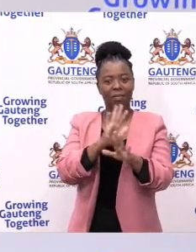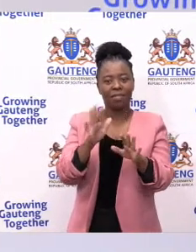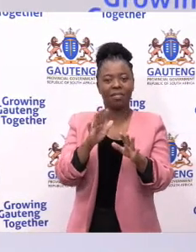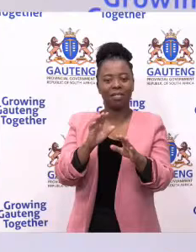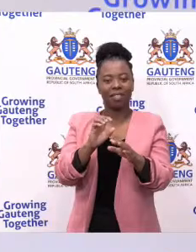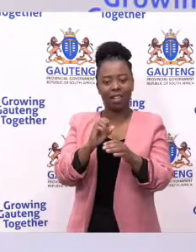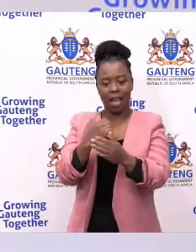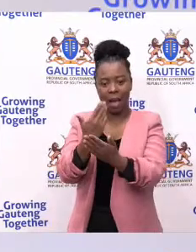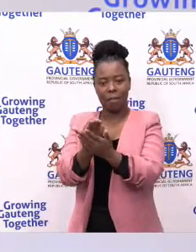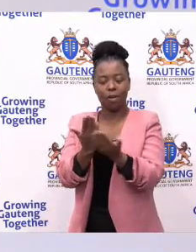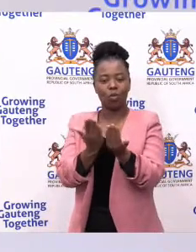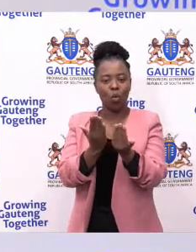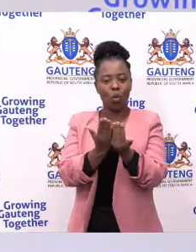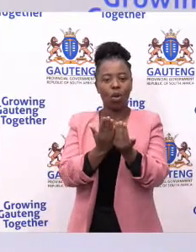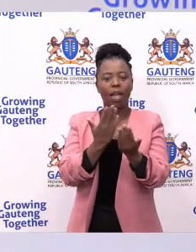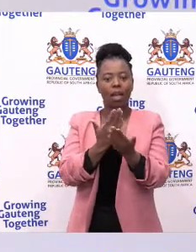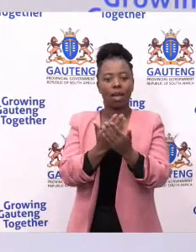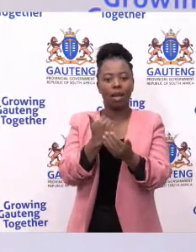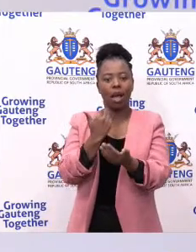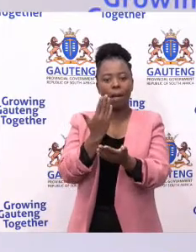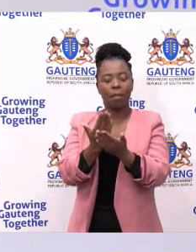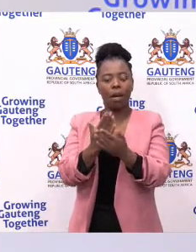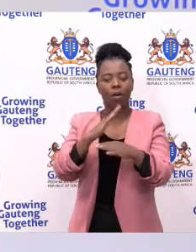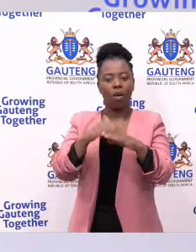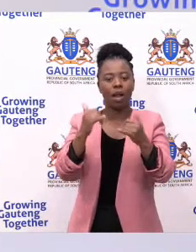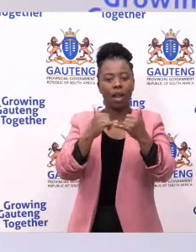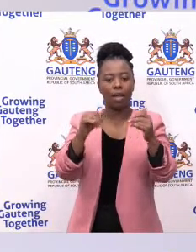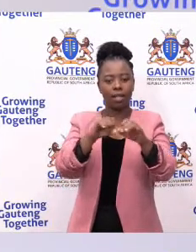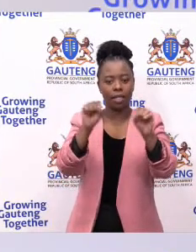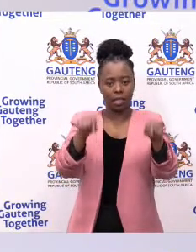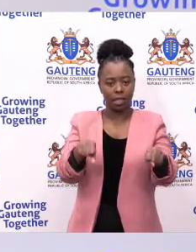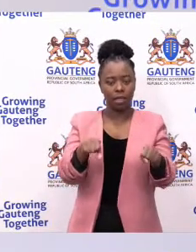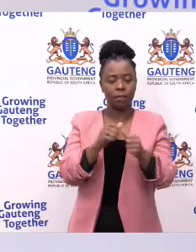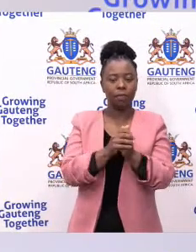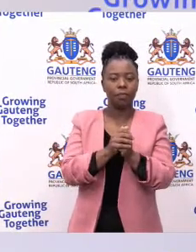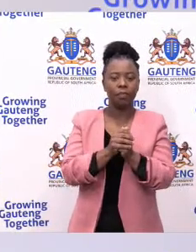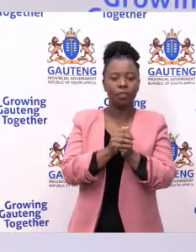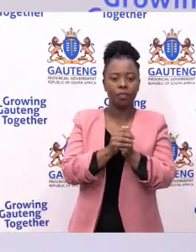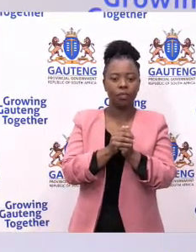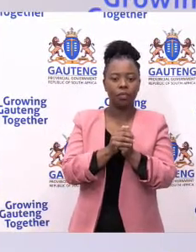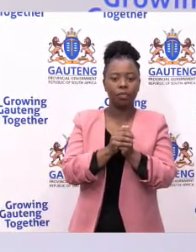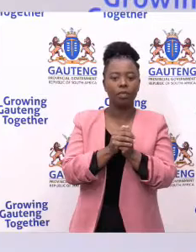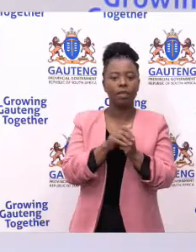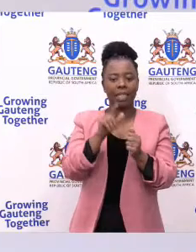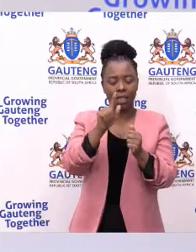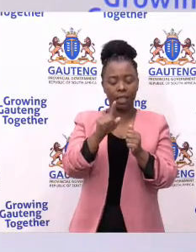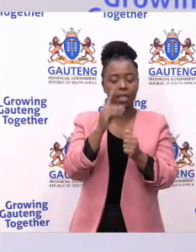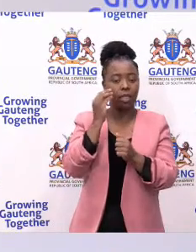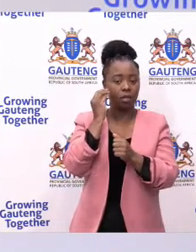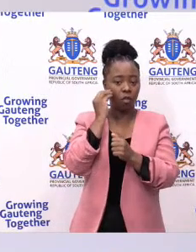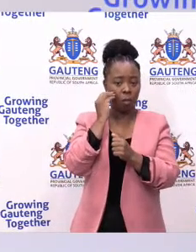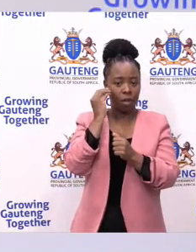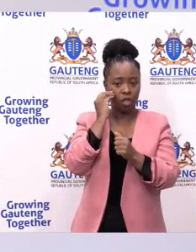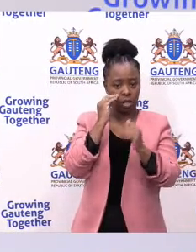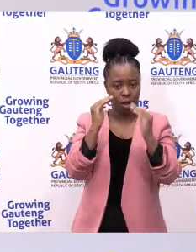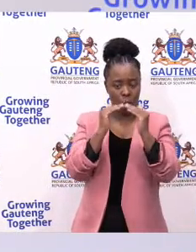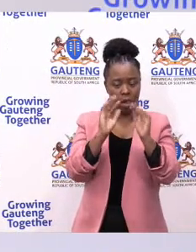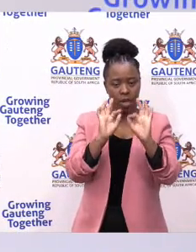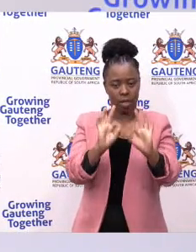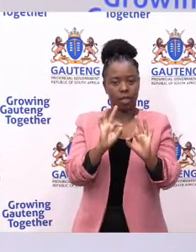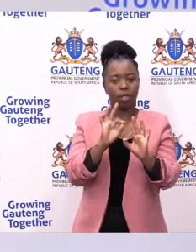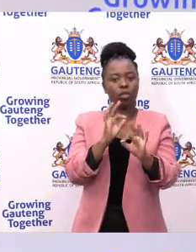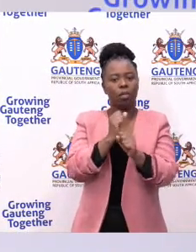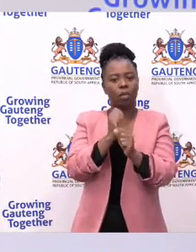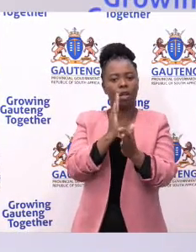apply using an online system, and that system we are able to gather that data. Equally, we've also ensured through the